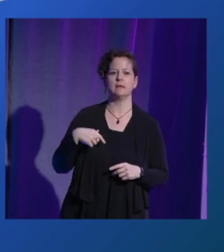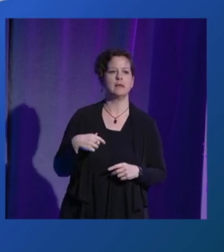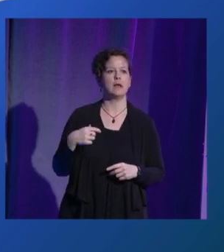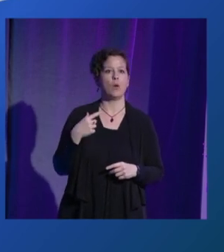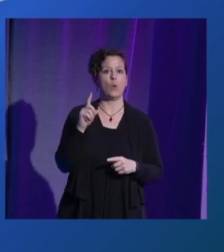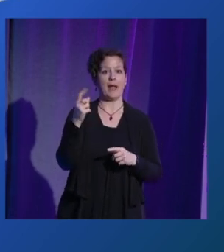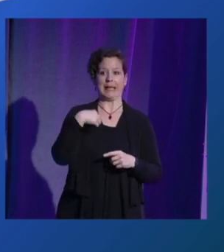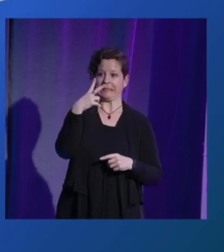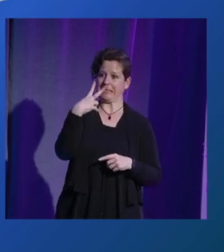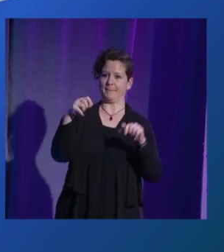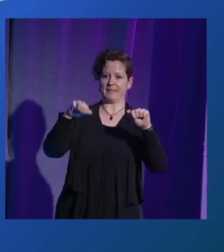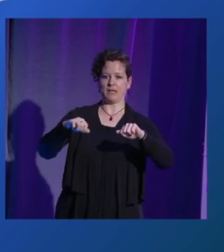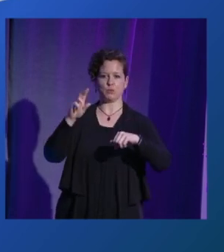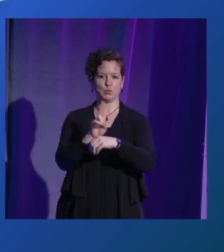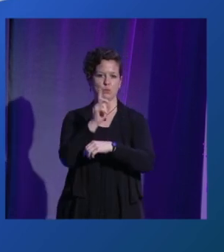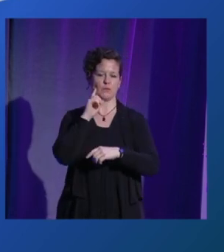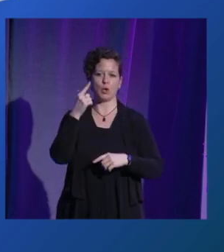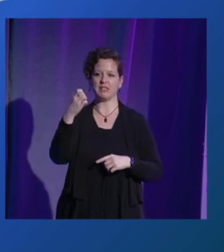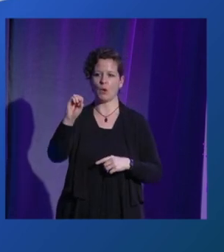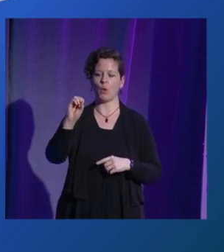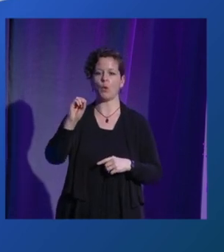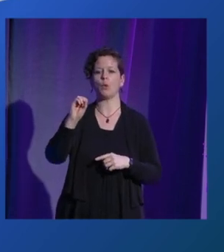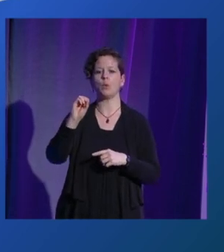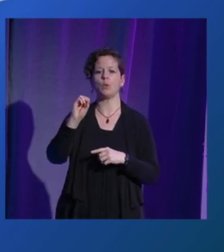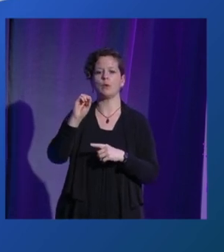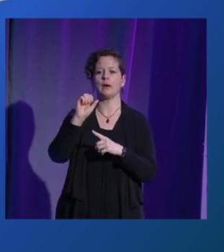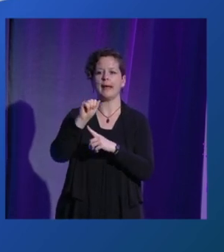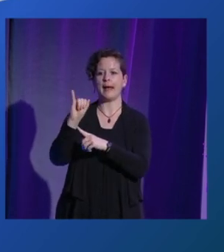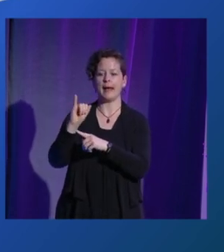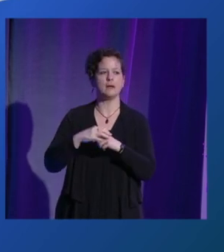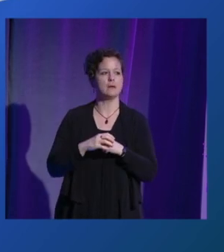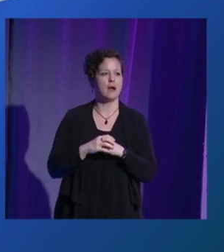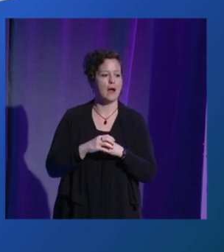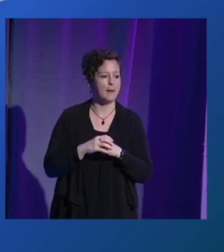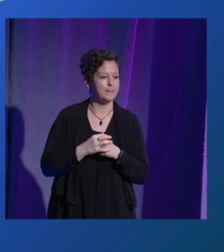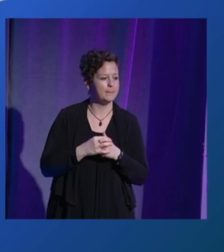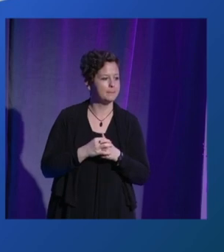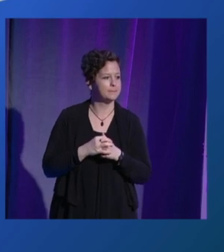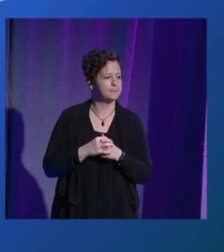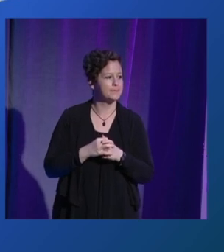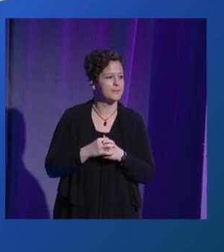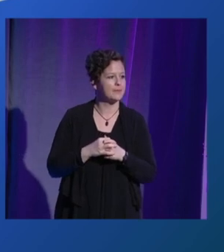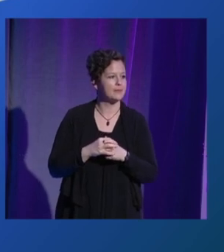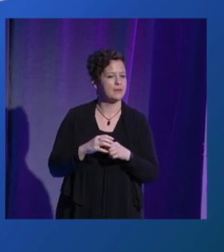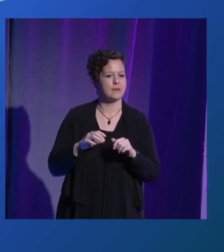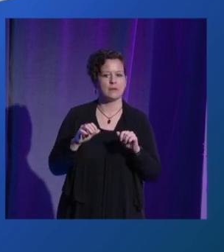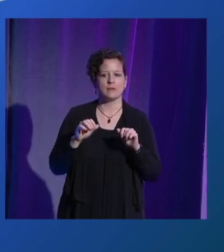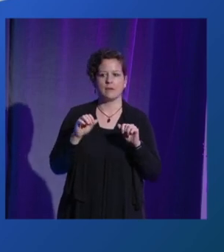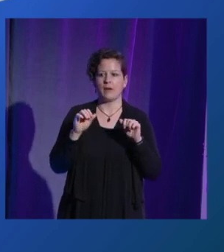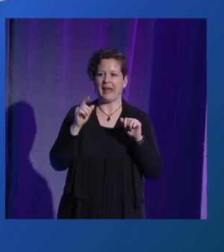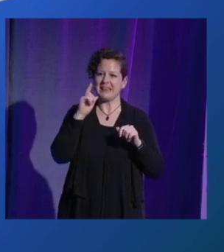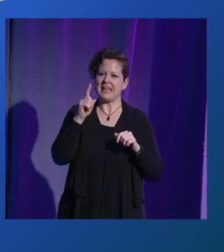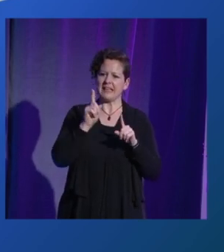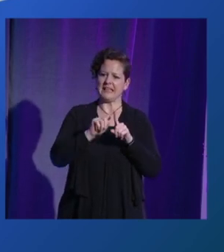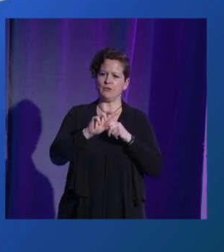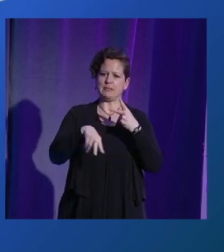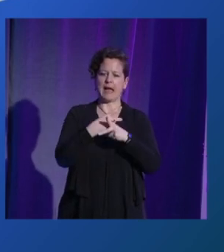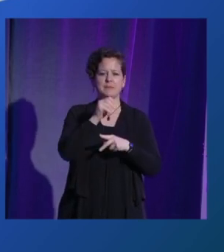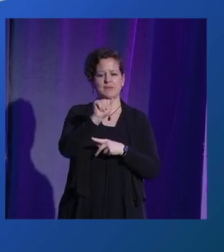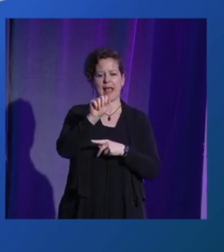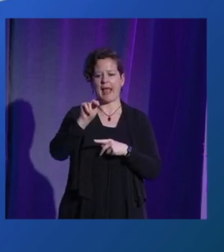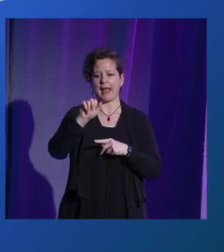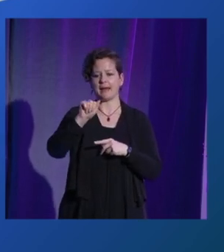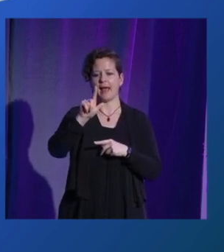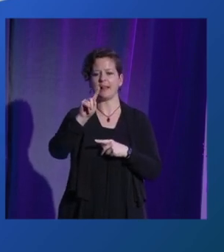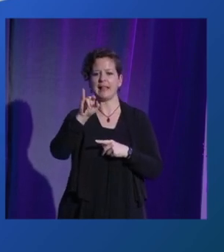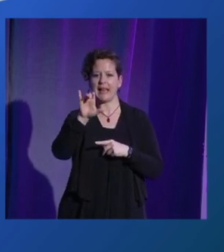potential is um you know the the potential of like the Predictive Analytics that's coming online taking